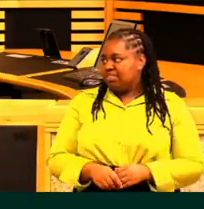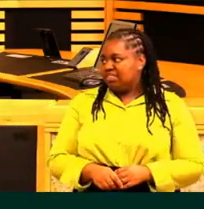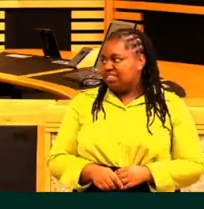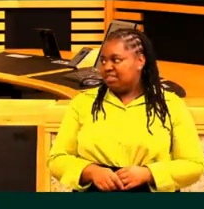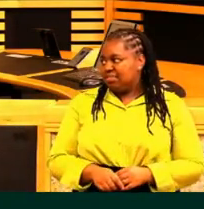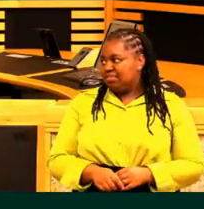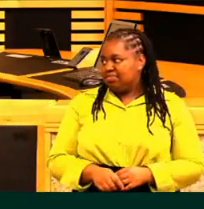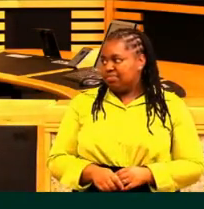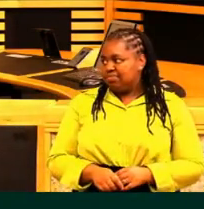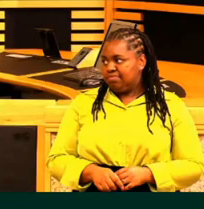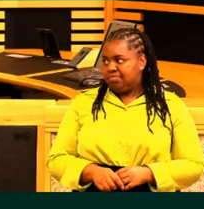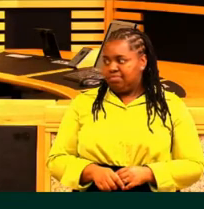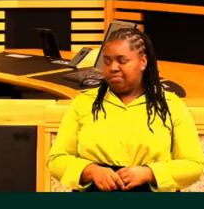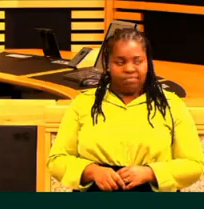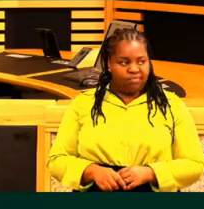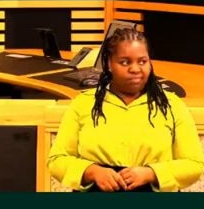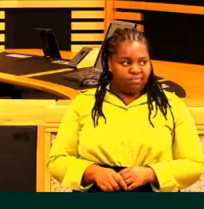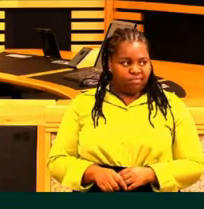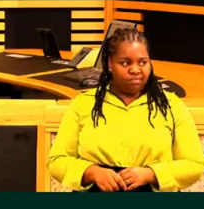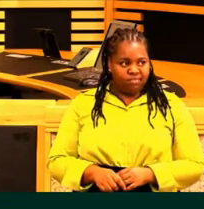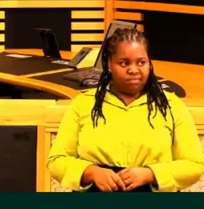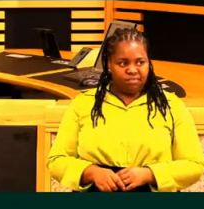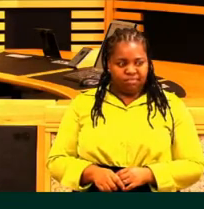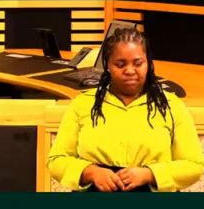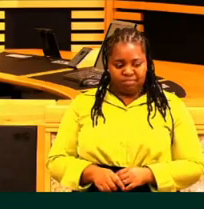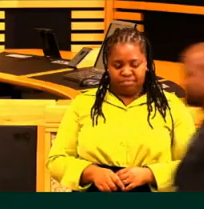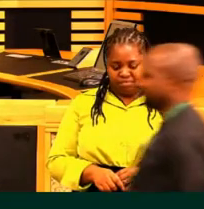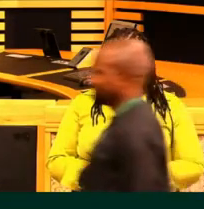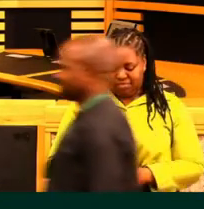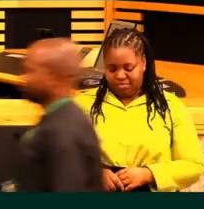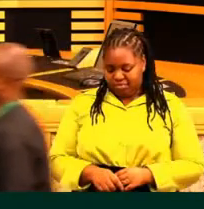on behalf of ingrio is um because